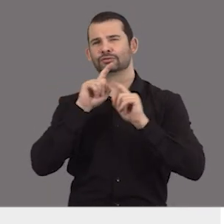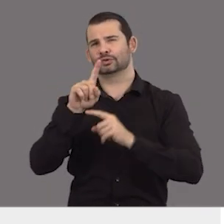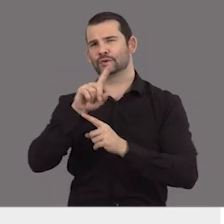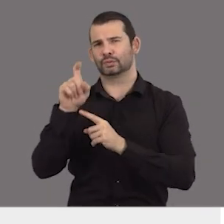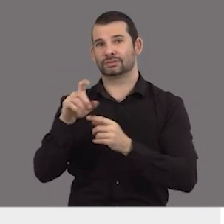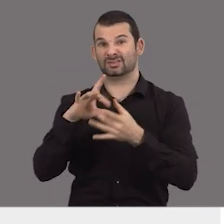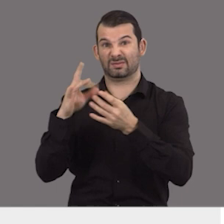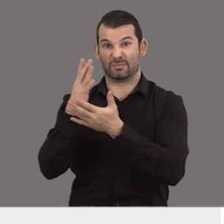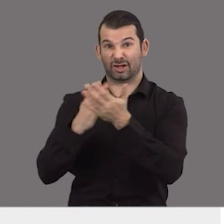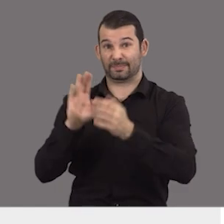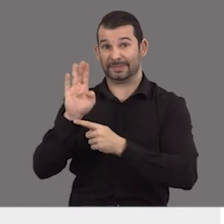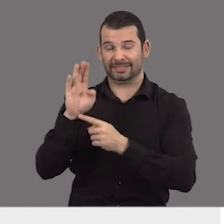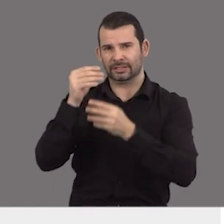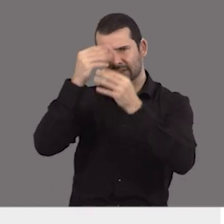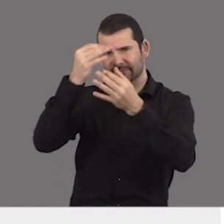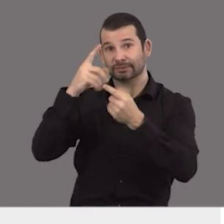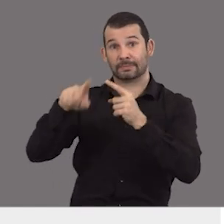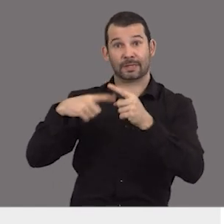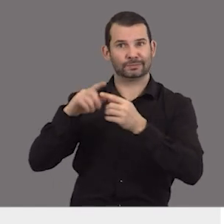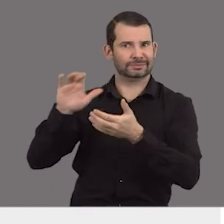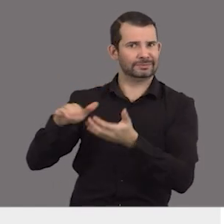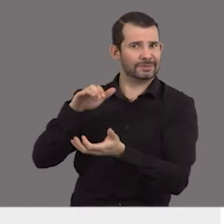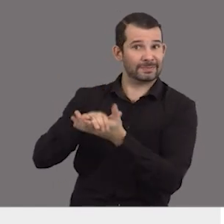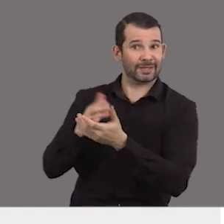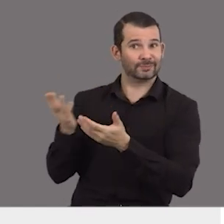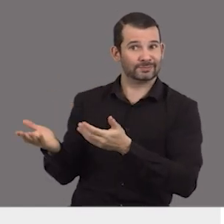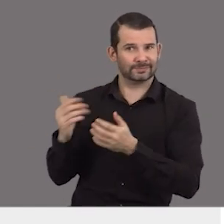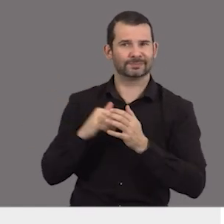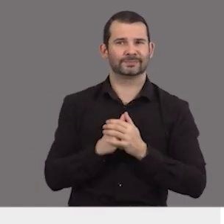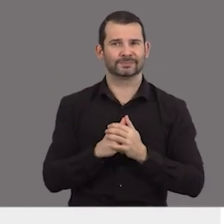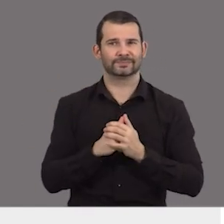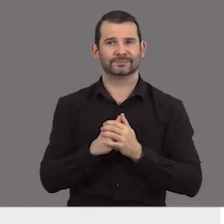the questions in Part B, Information about your spouse.